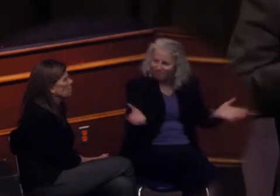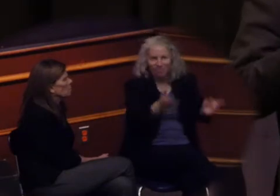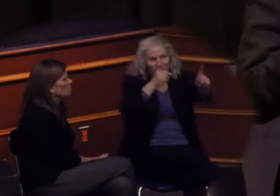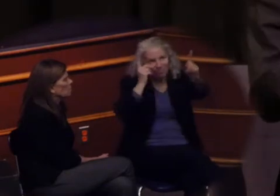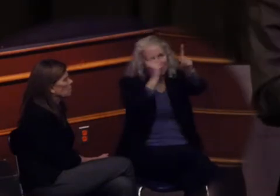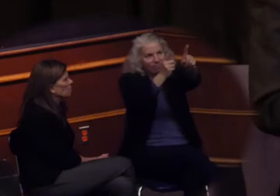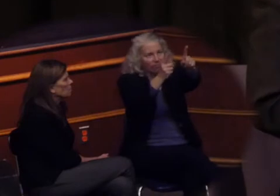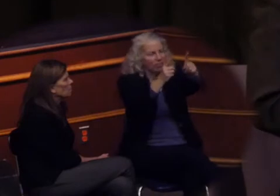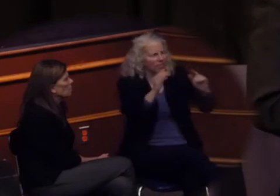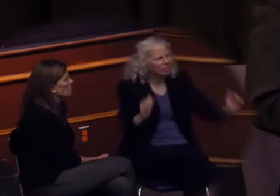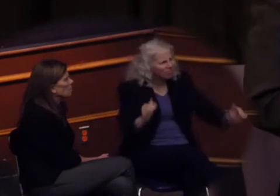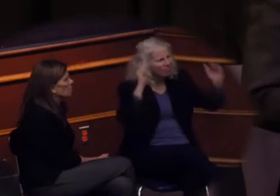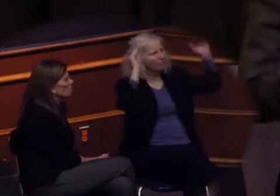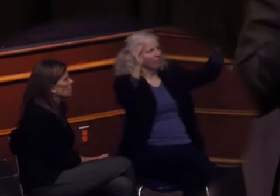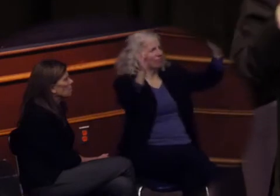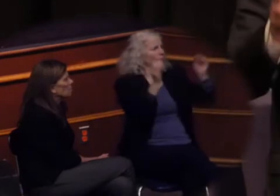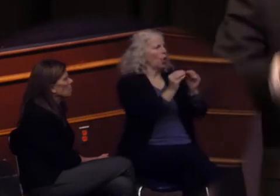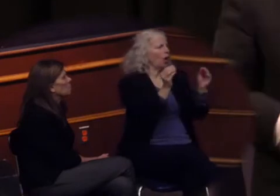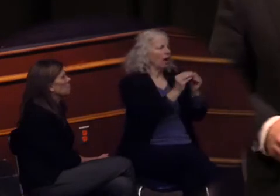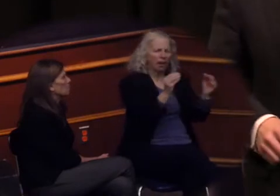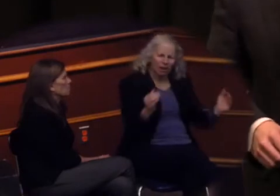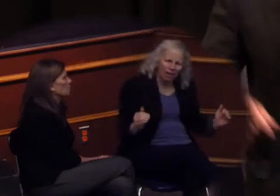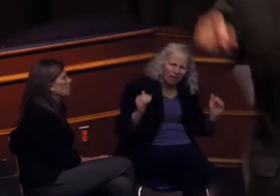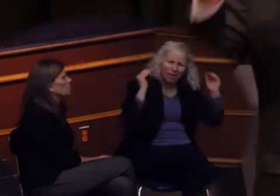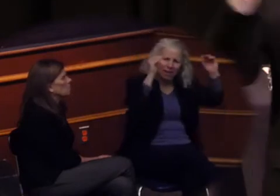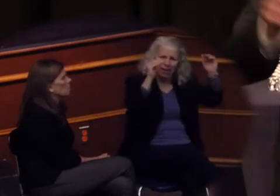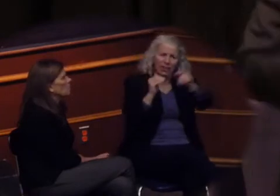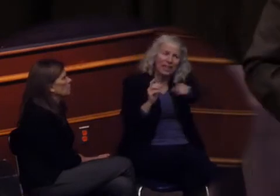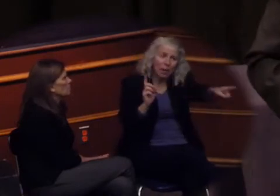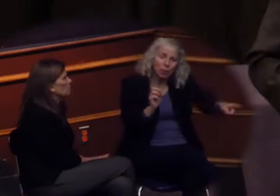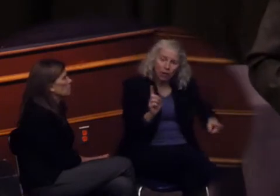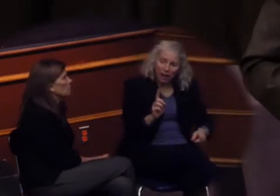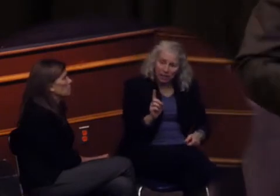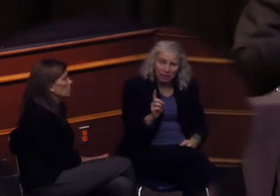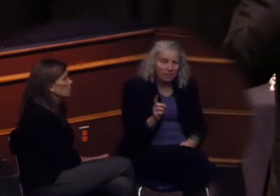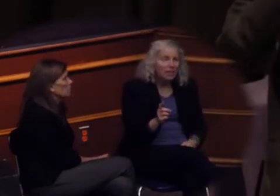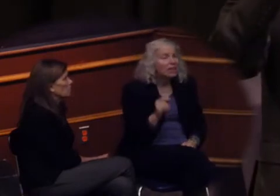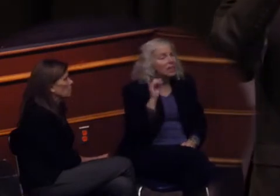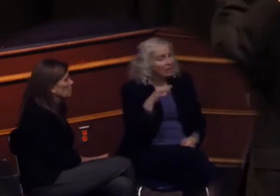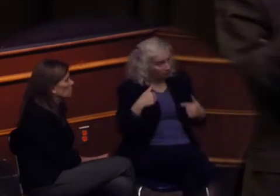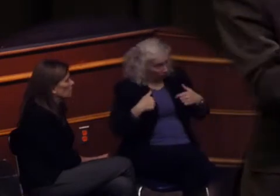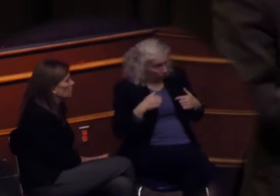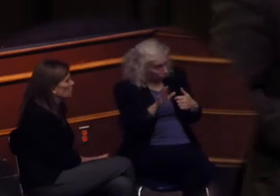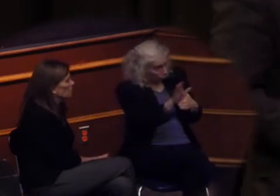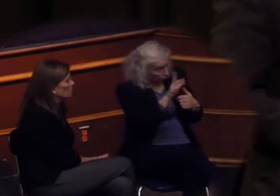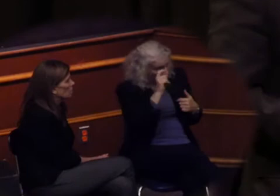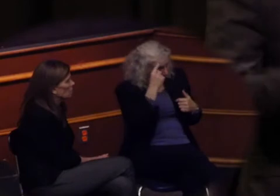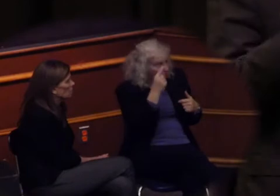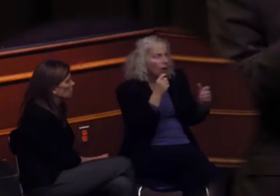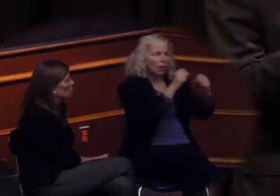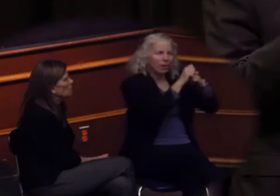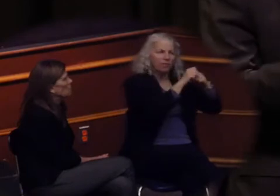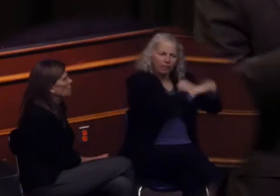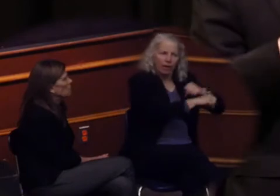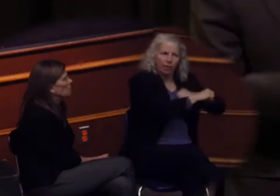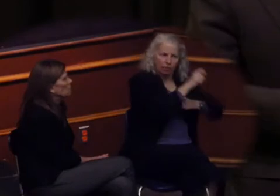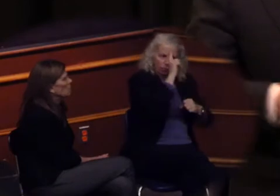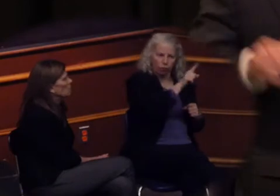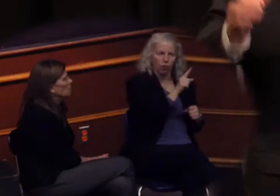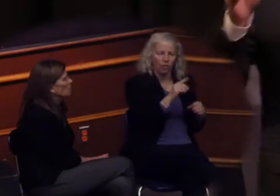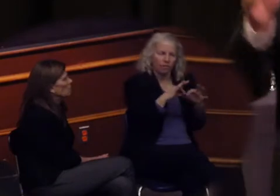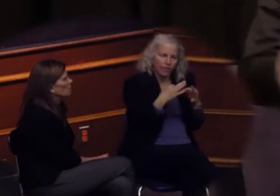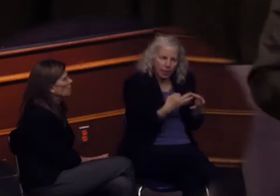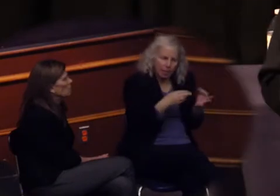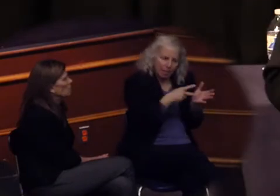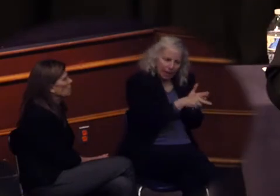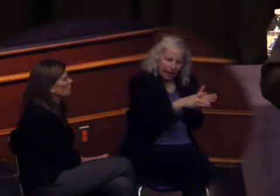Let's aim high. Let's aim high, Democrats. As your governor, I will fight for a living wage, paid family leave,